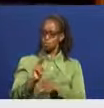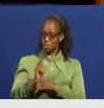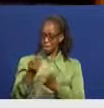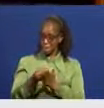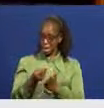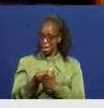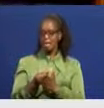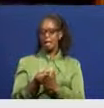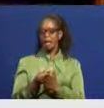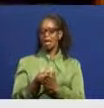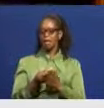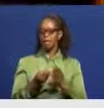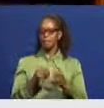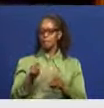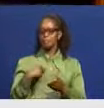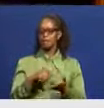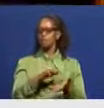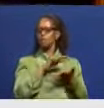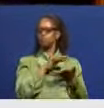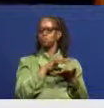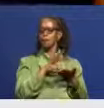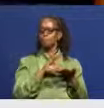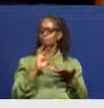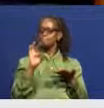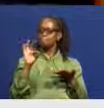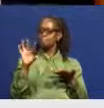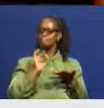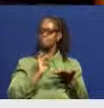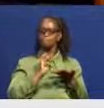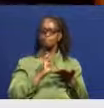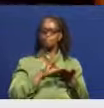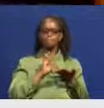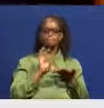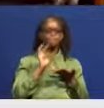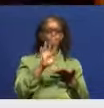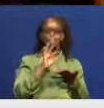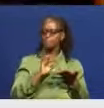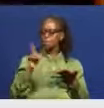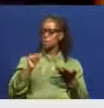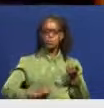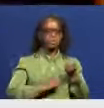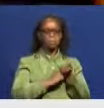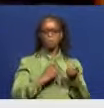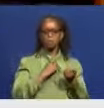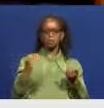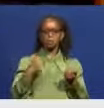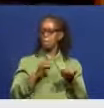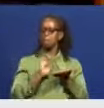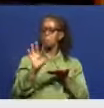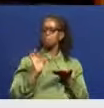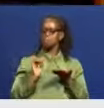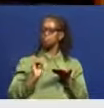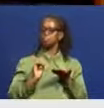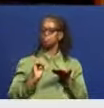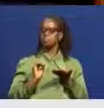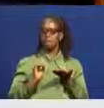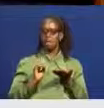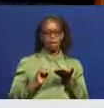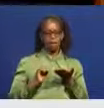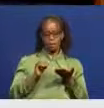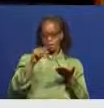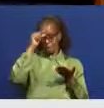as a privilege to say, I can do that for you, or you didn't support me, forget about it. The government can